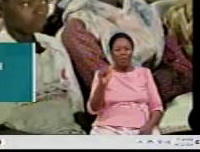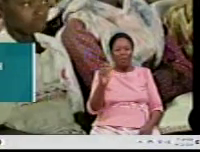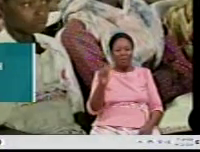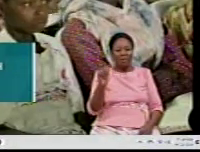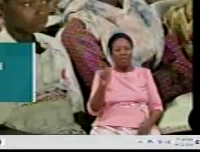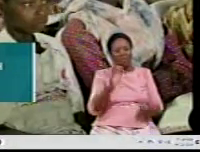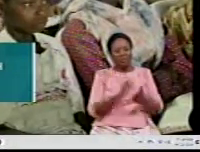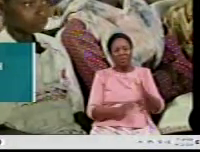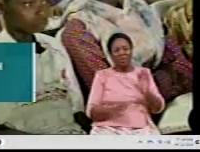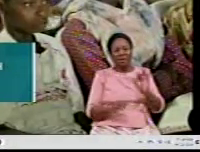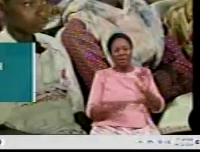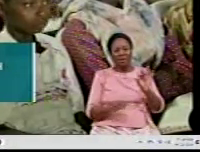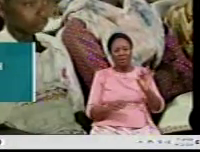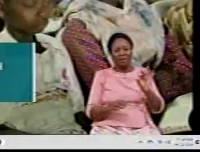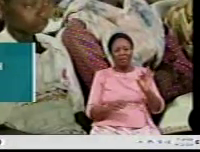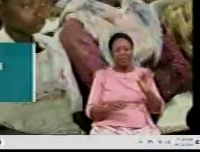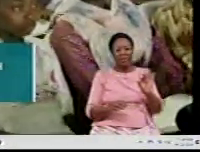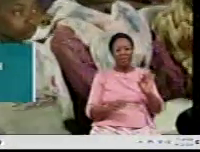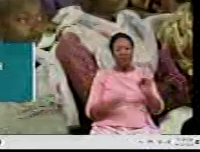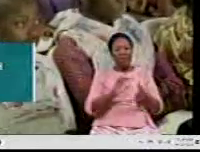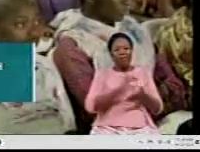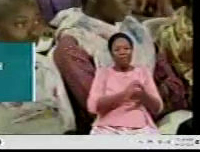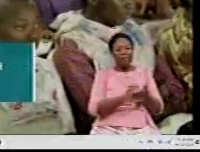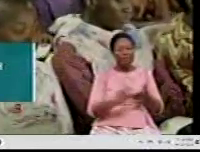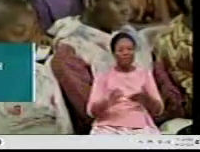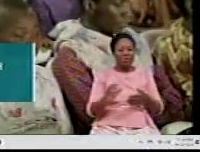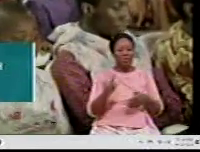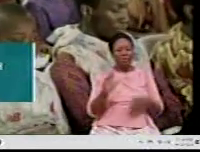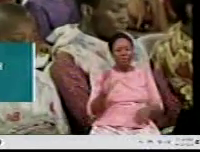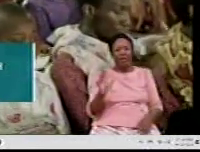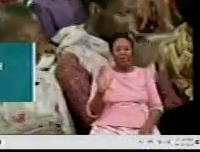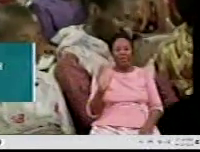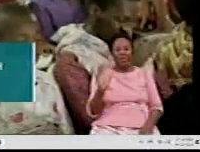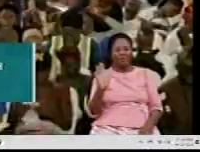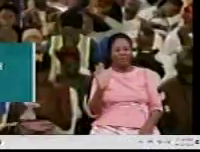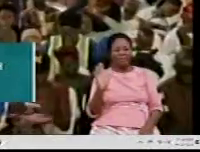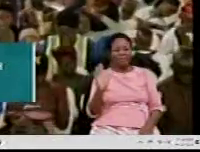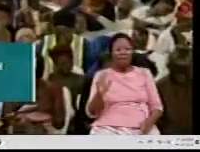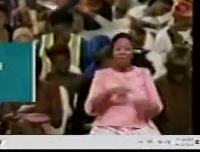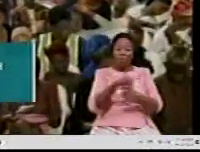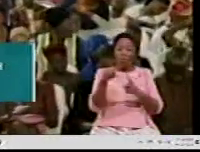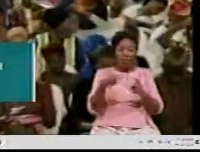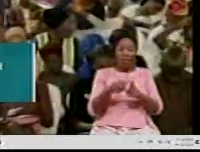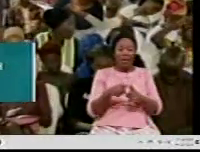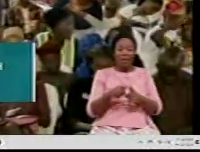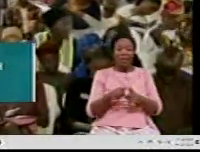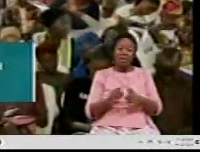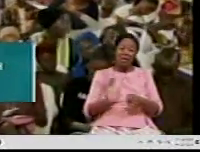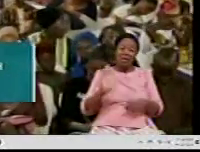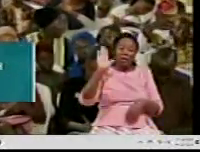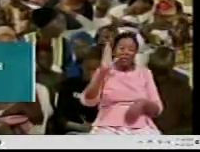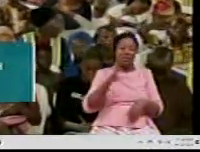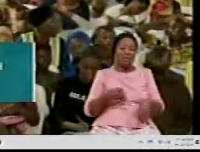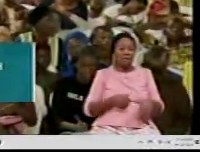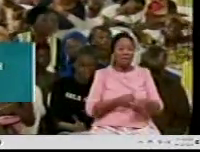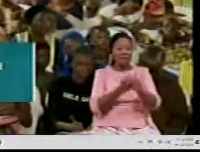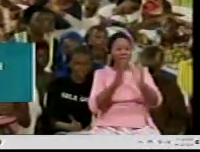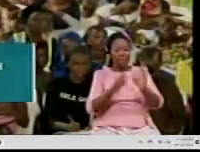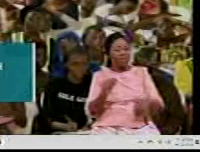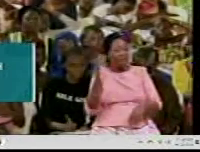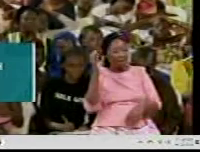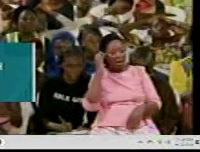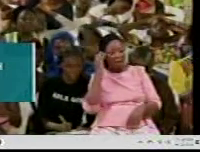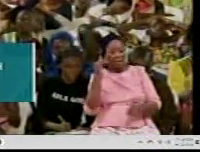chapter 19, reading from verse 25. When his disciples heard